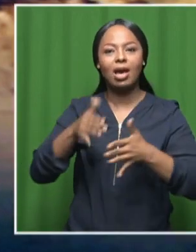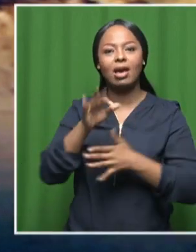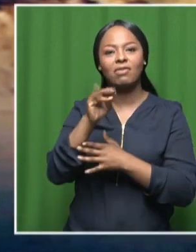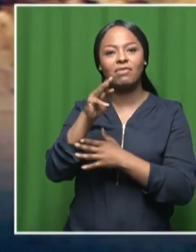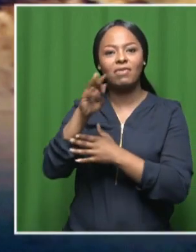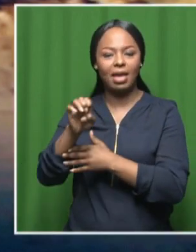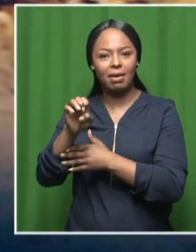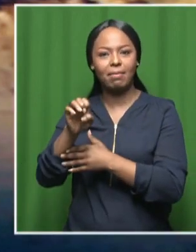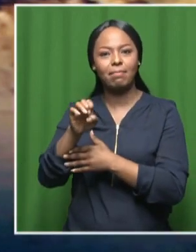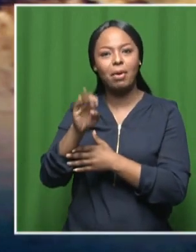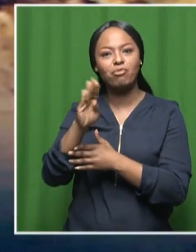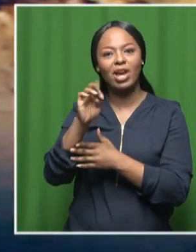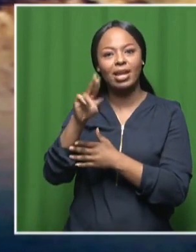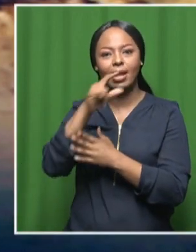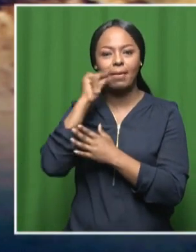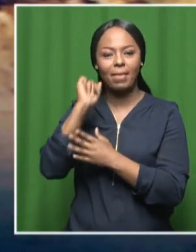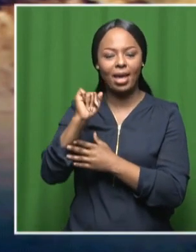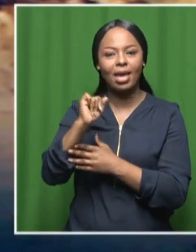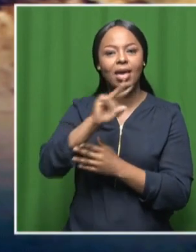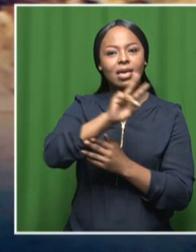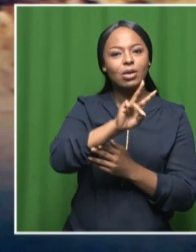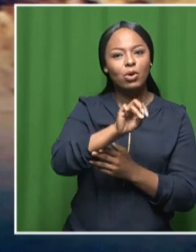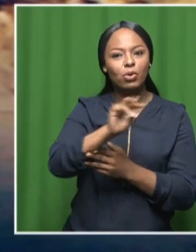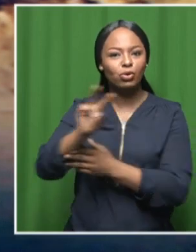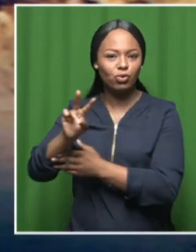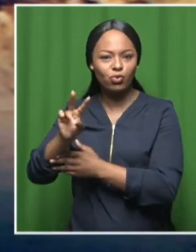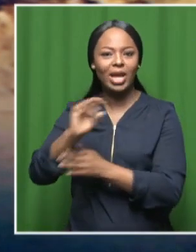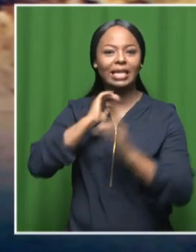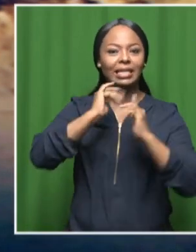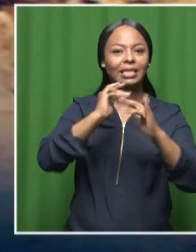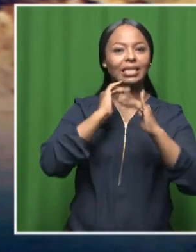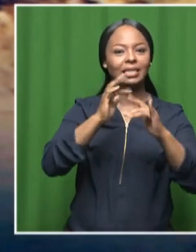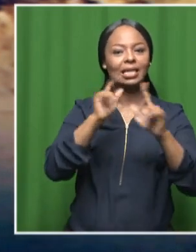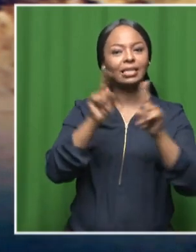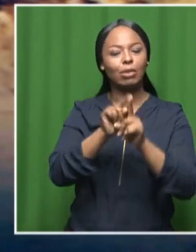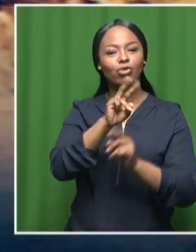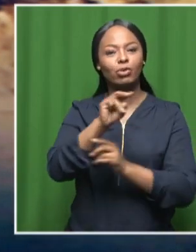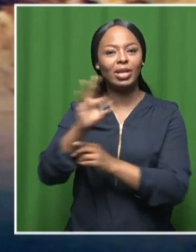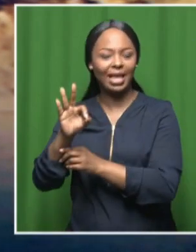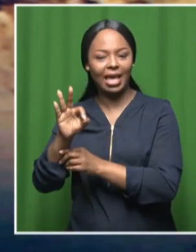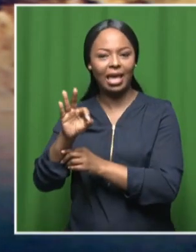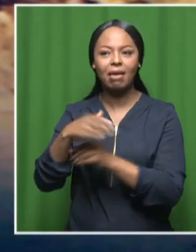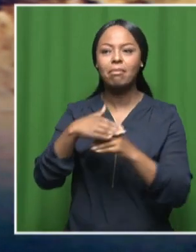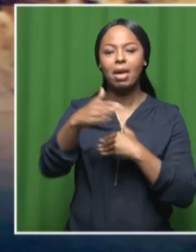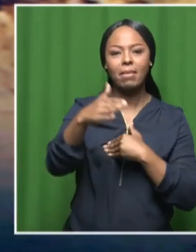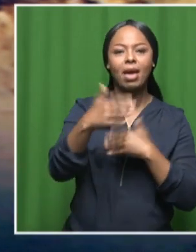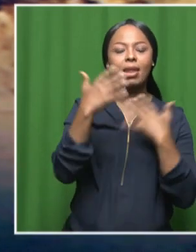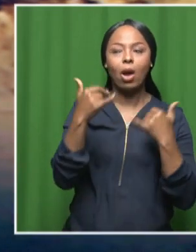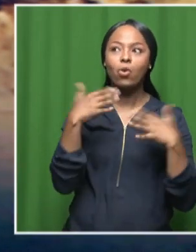into the 2022 jazz albums and the outlook of 2023 that took our breaths away.